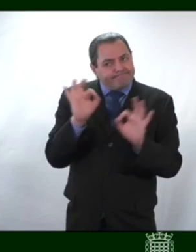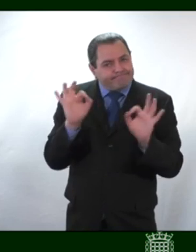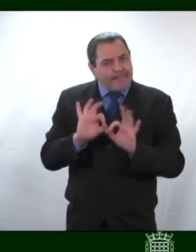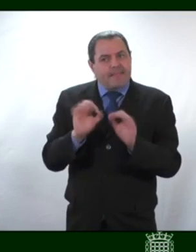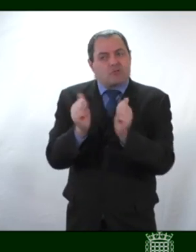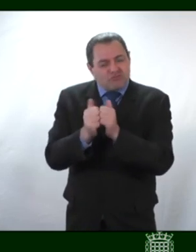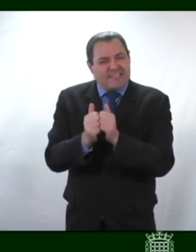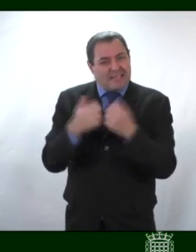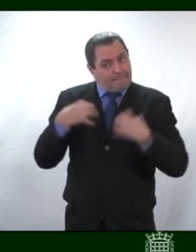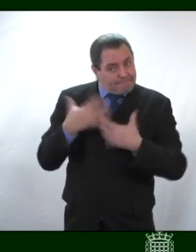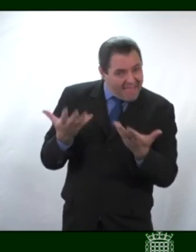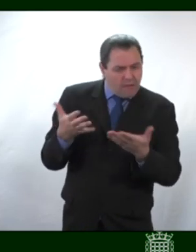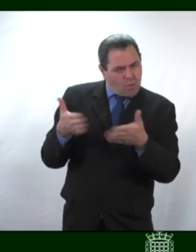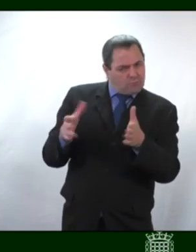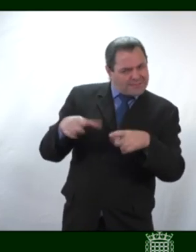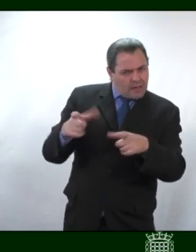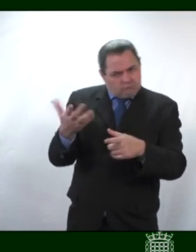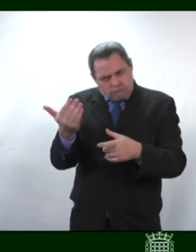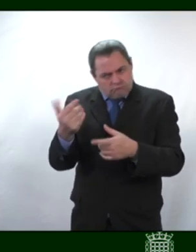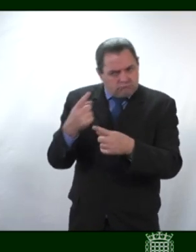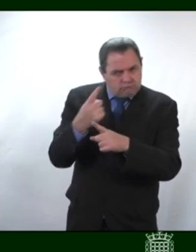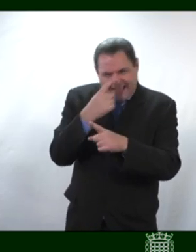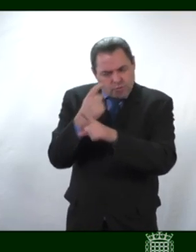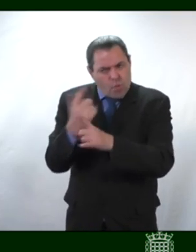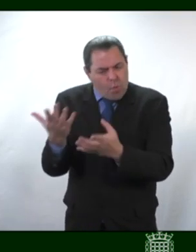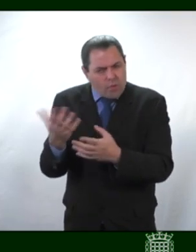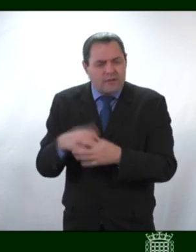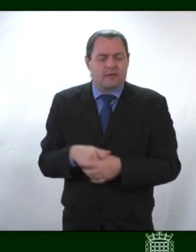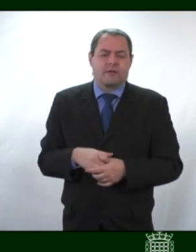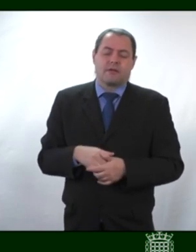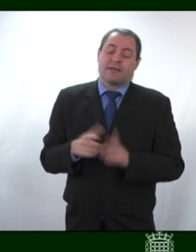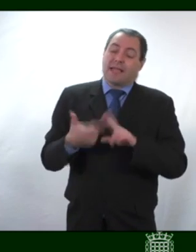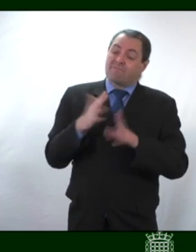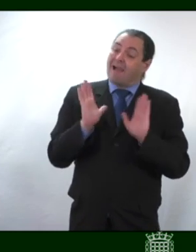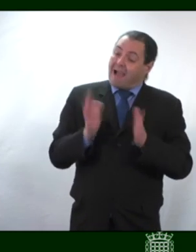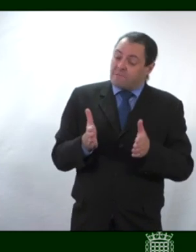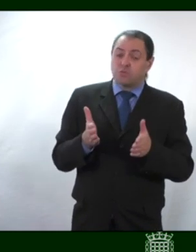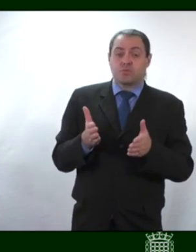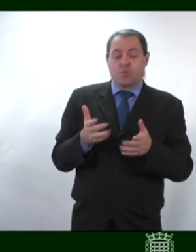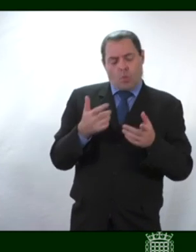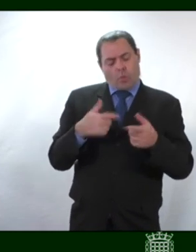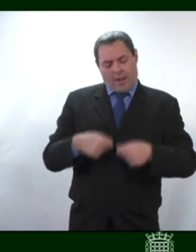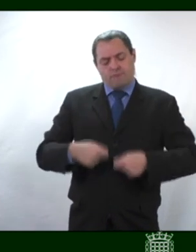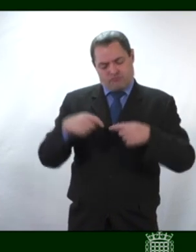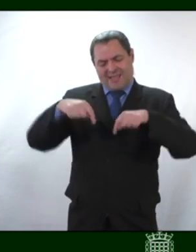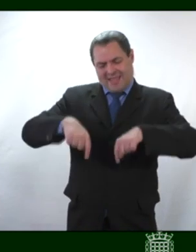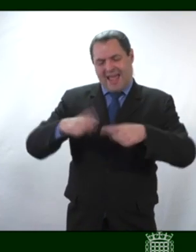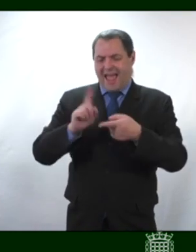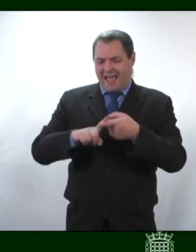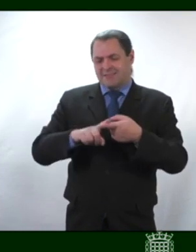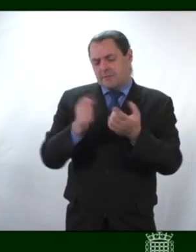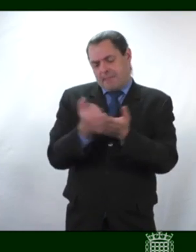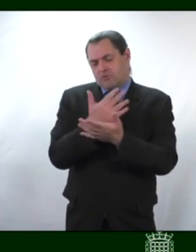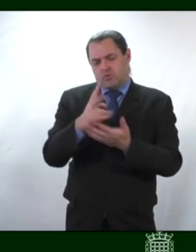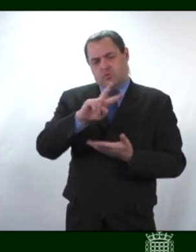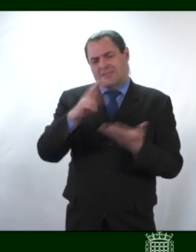On the point about consent, of course these measures will be brought to the House, and they sunset after 28 days, and we